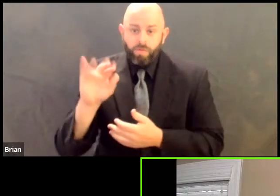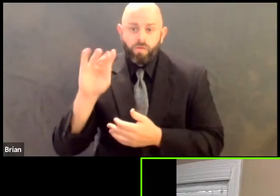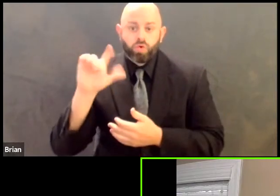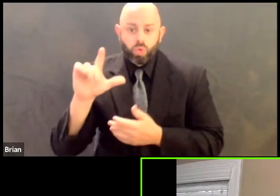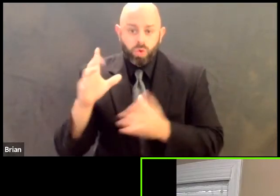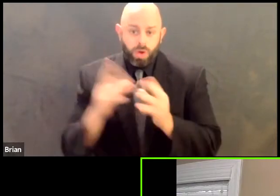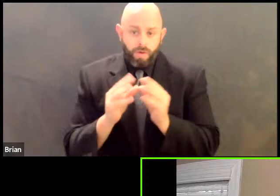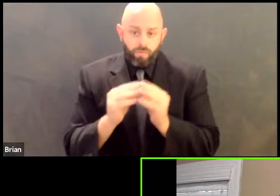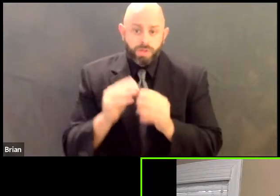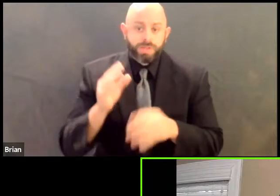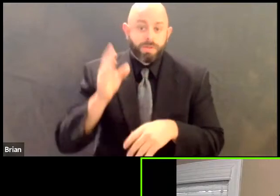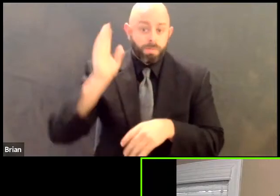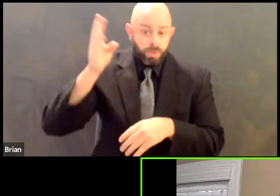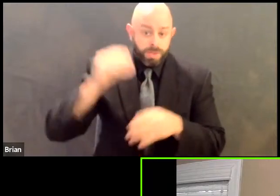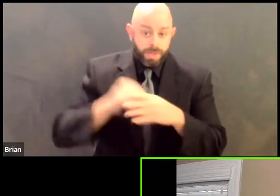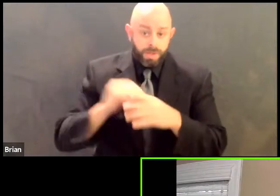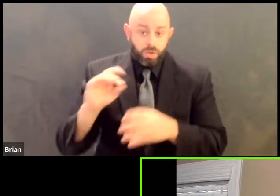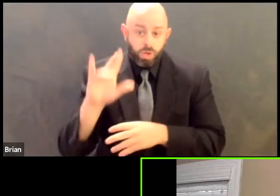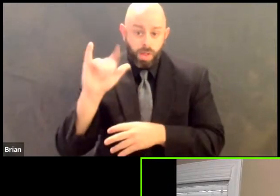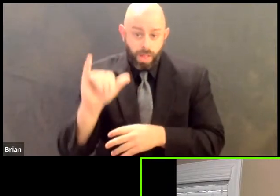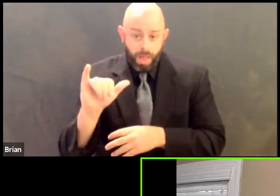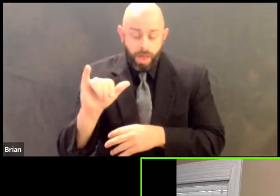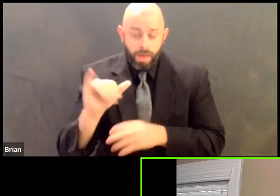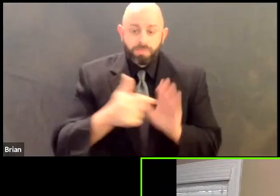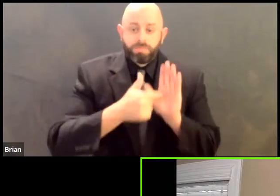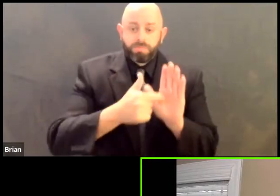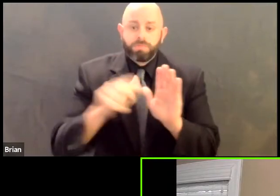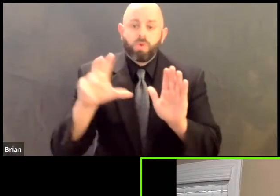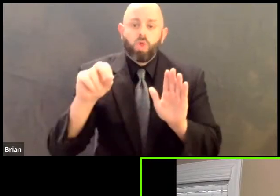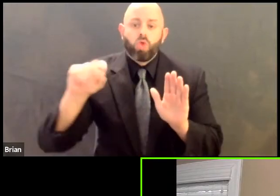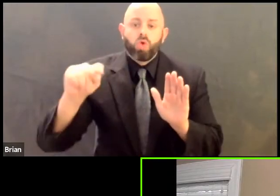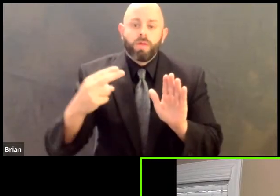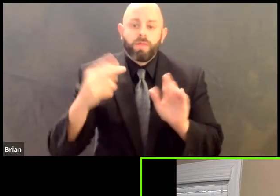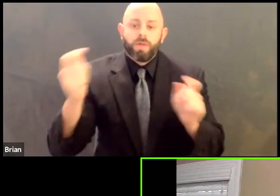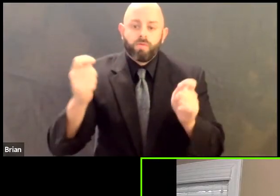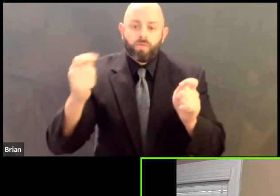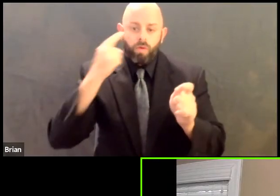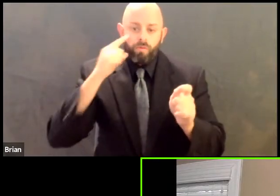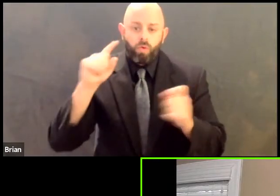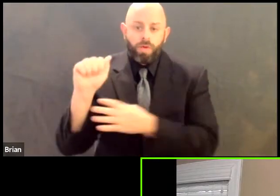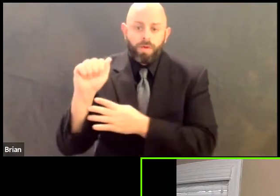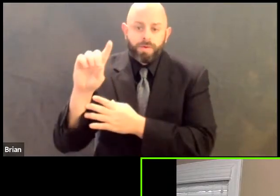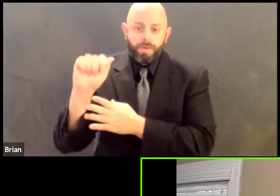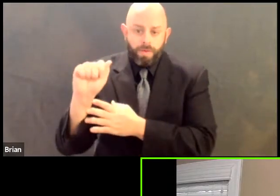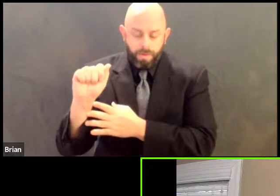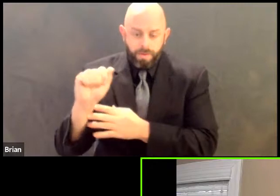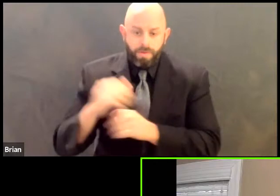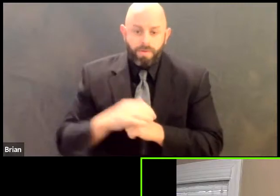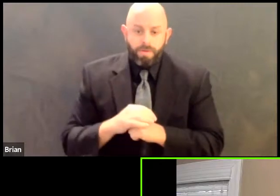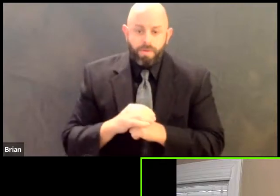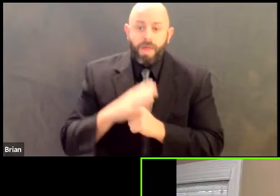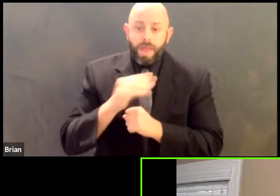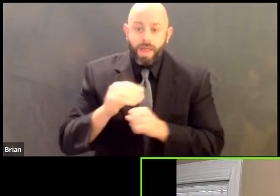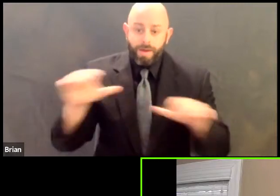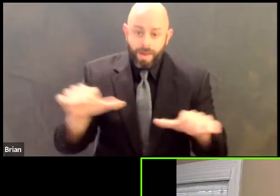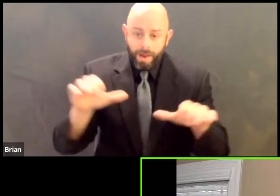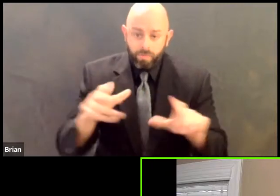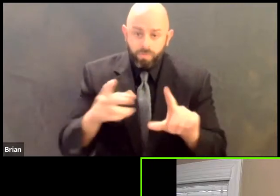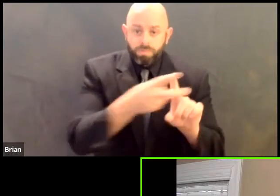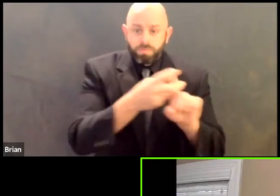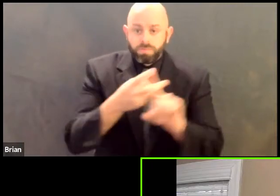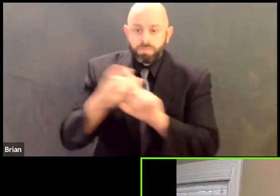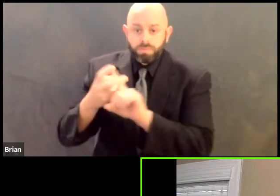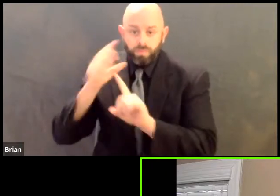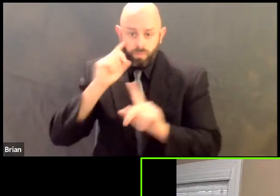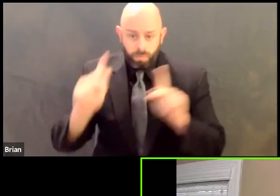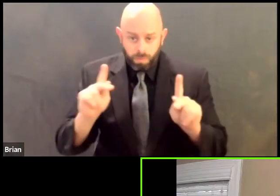in July to mark the 30th anniversary of the Americans with Disabilities Act, and our active recruitment of individuals with disabilities